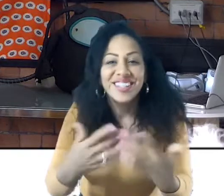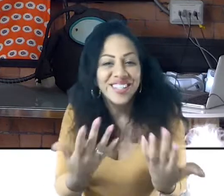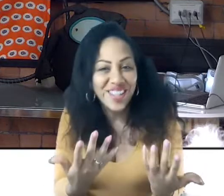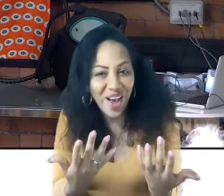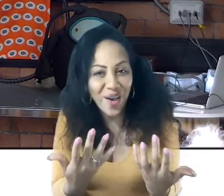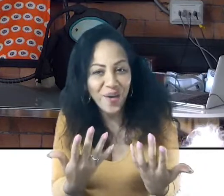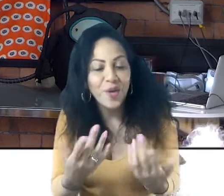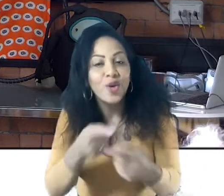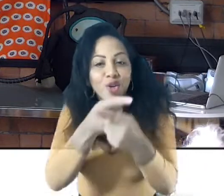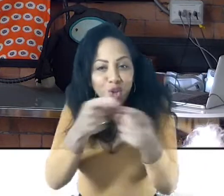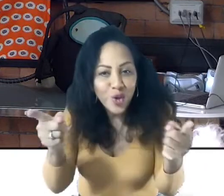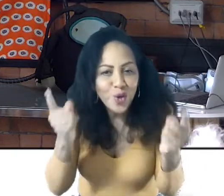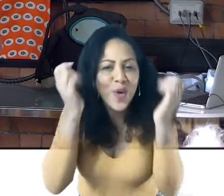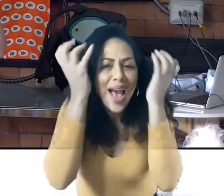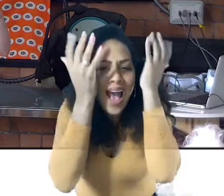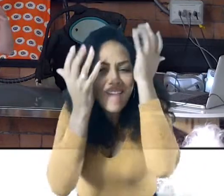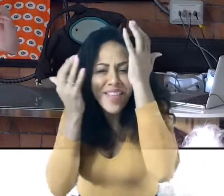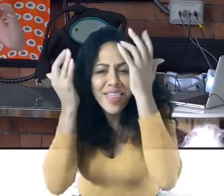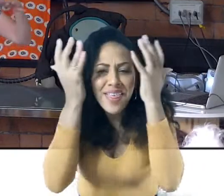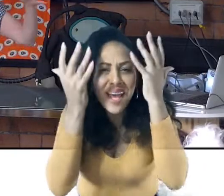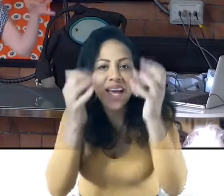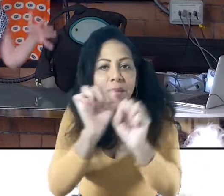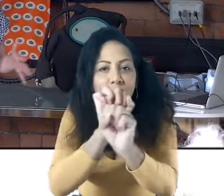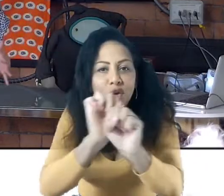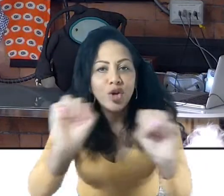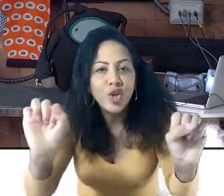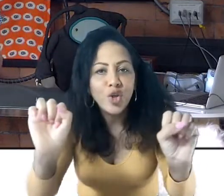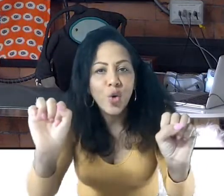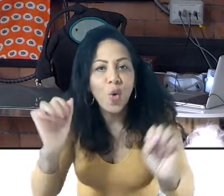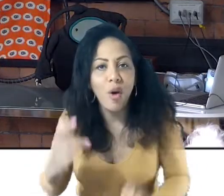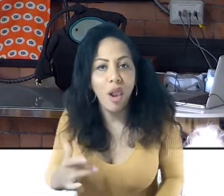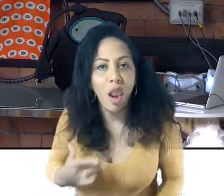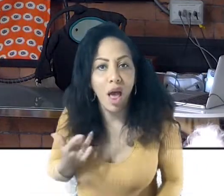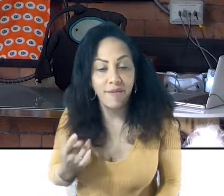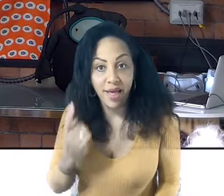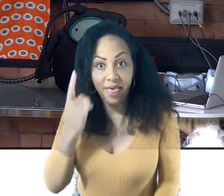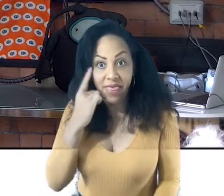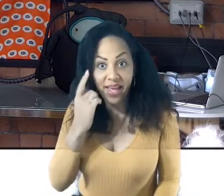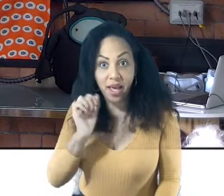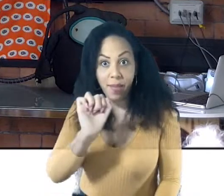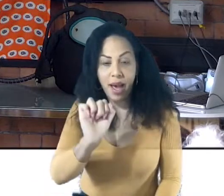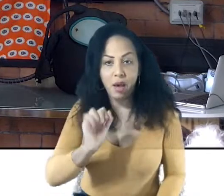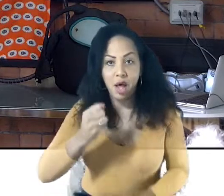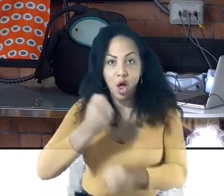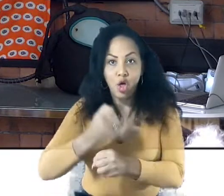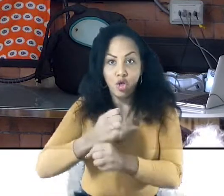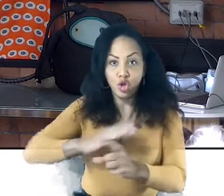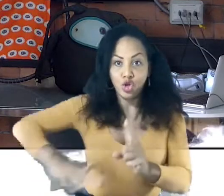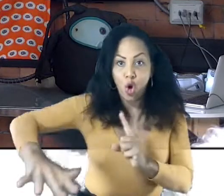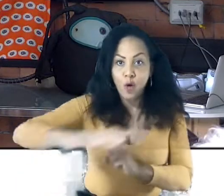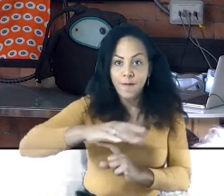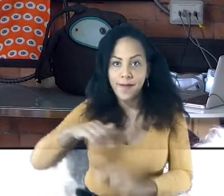life in terms of the geography of your life, where you've been,